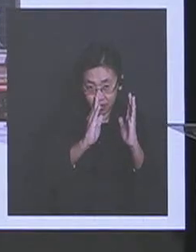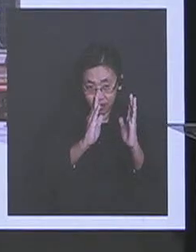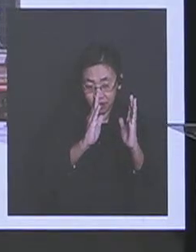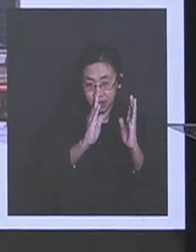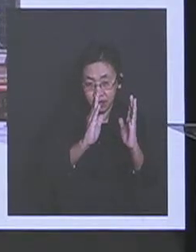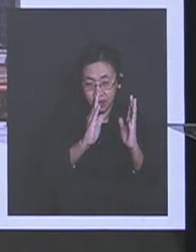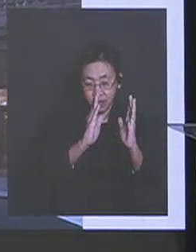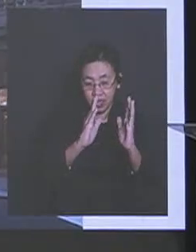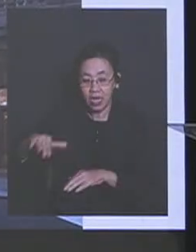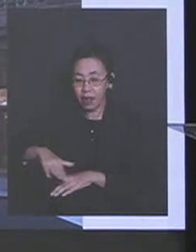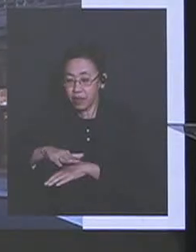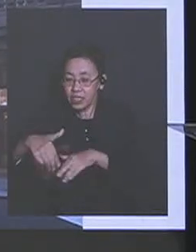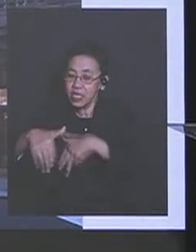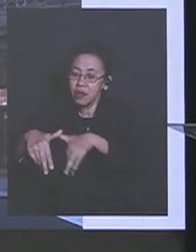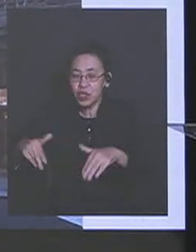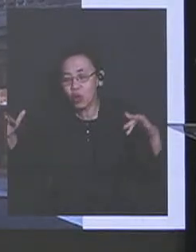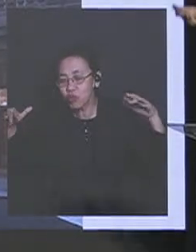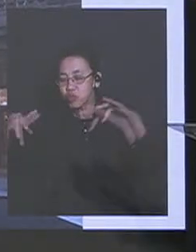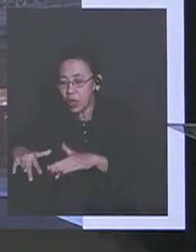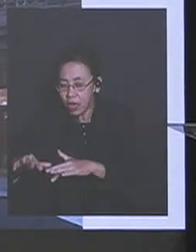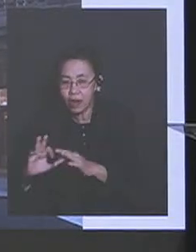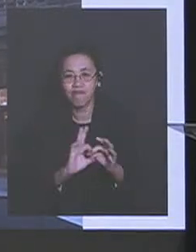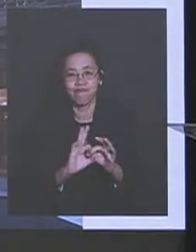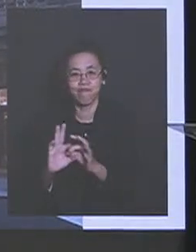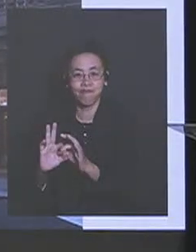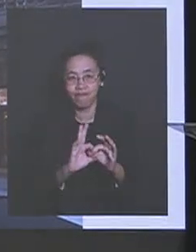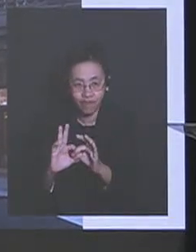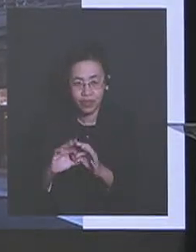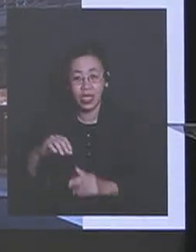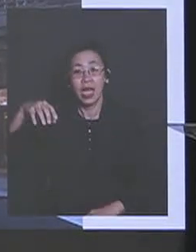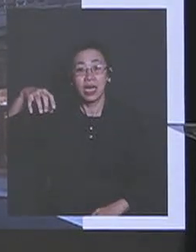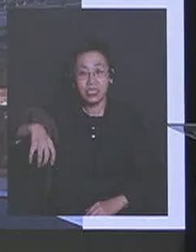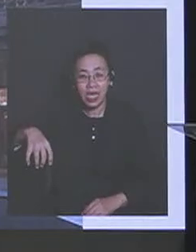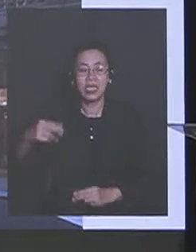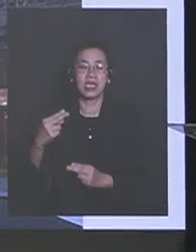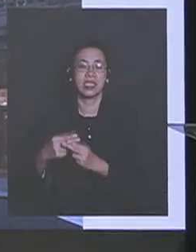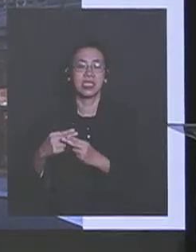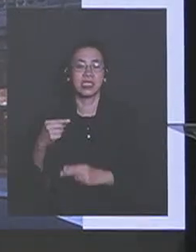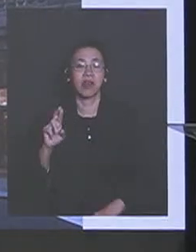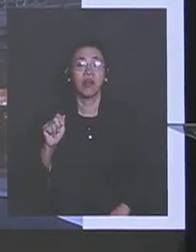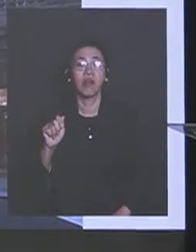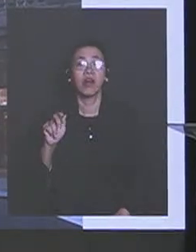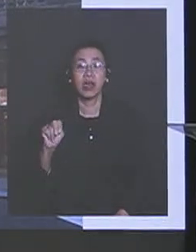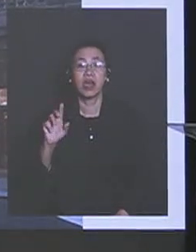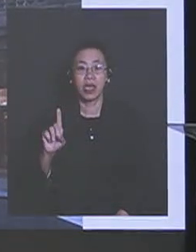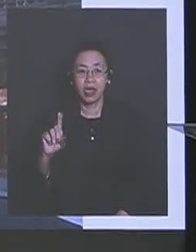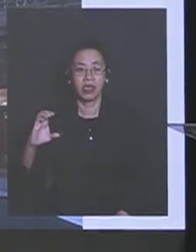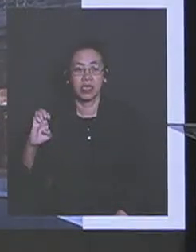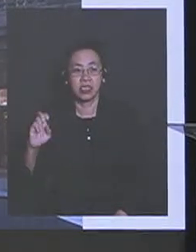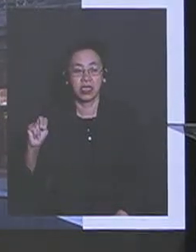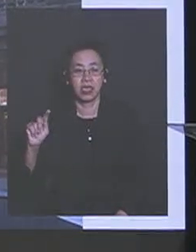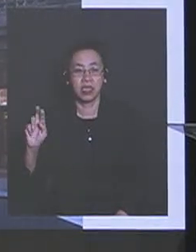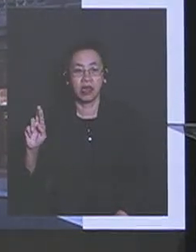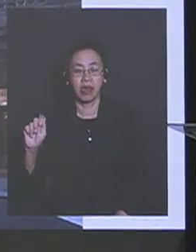to Grand Central. And this is it today. So it's finished. The space has now become a